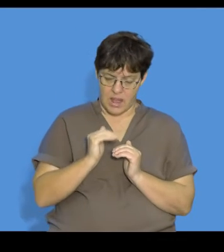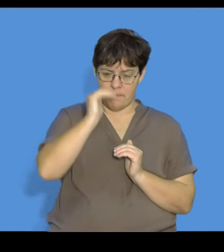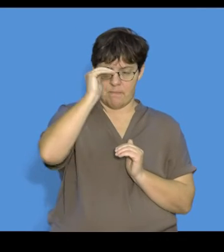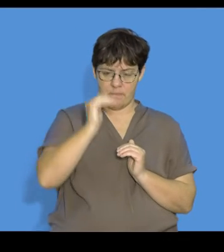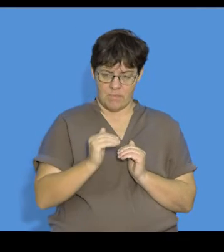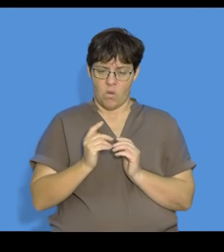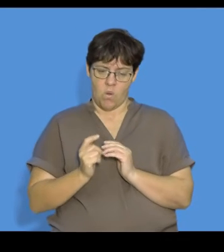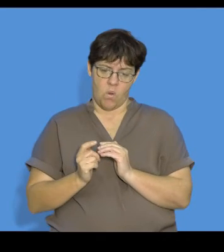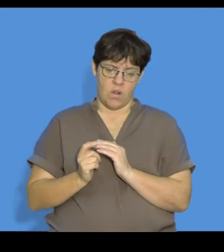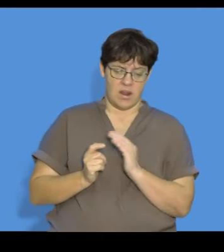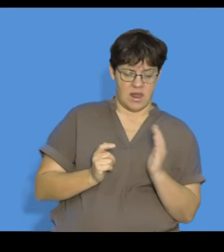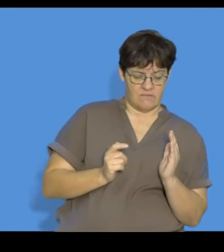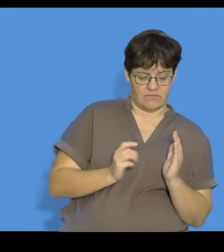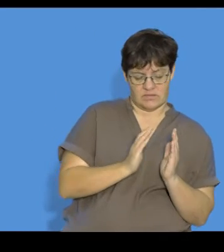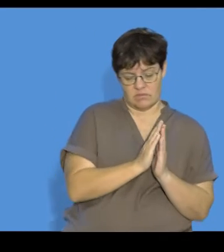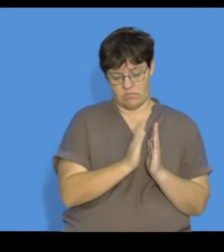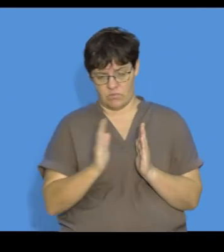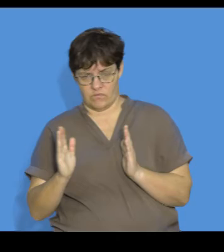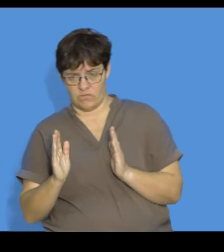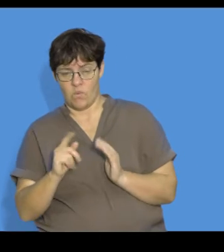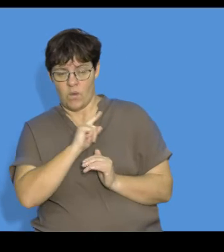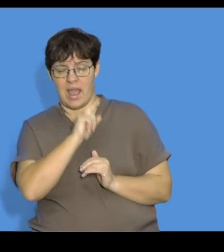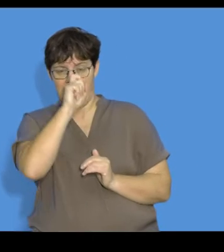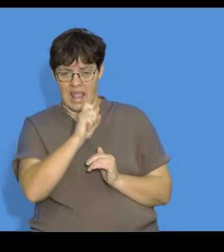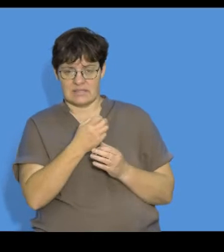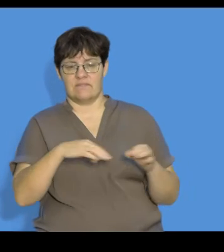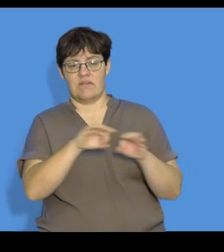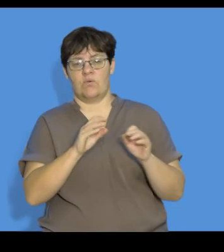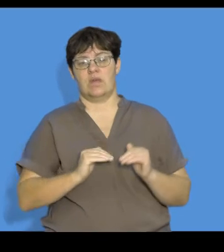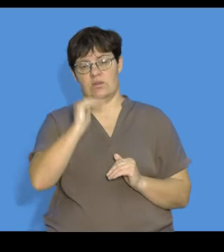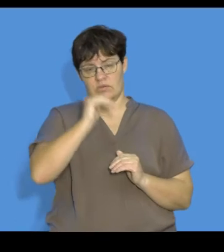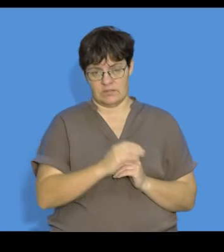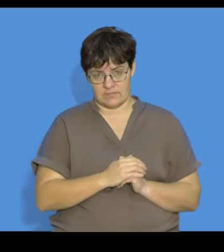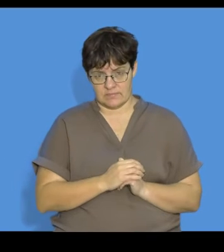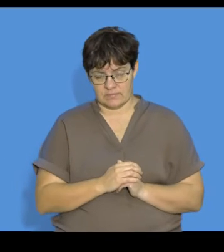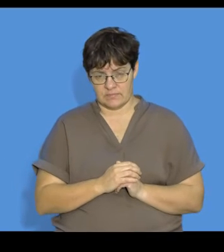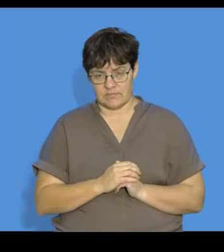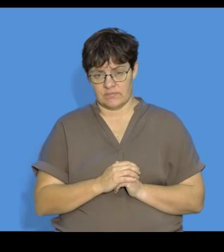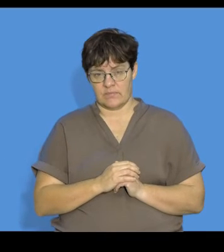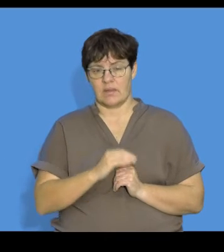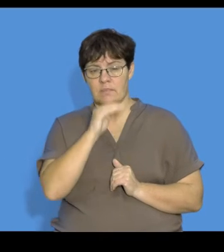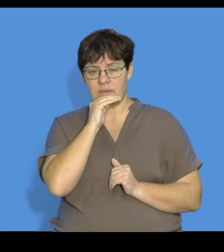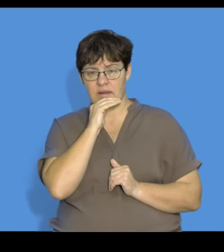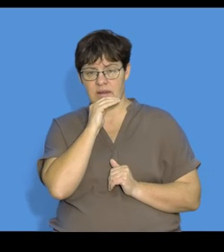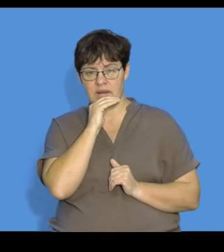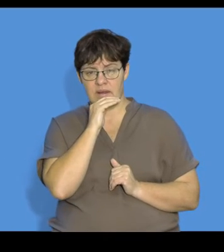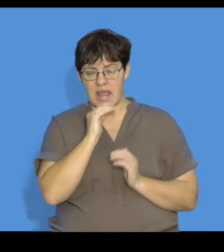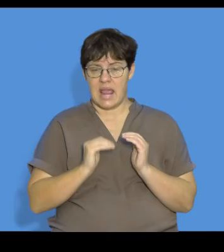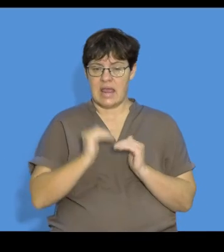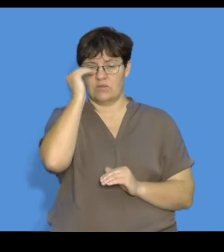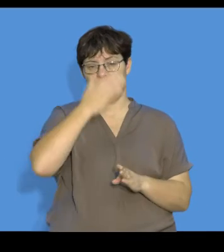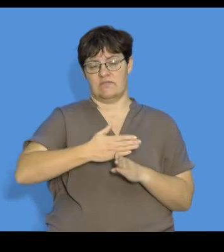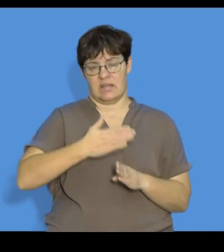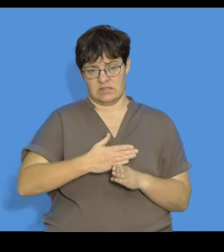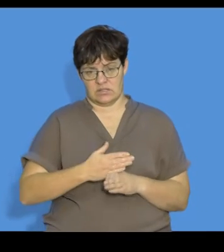upwards from left to right as the x value increases. We normally call this an increasing